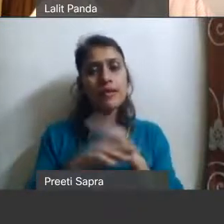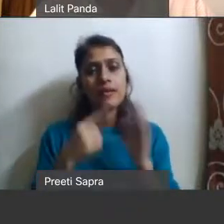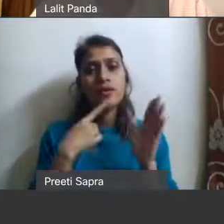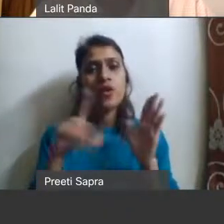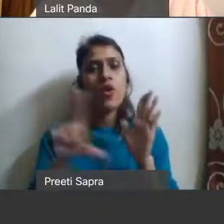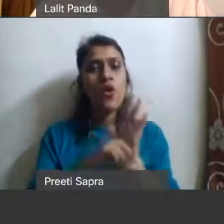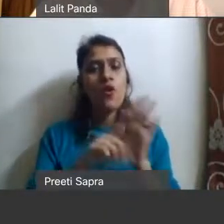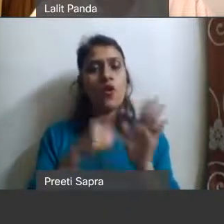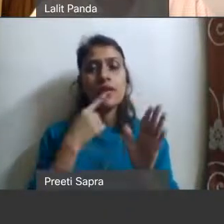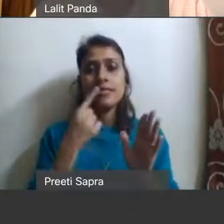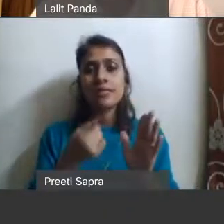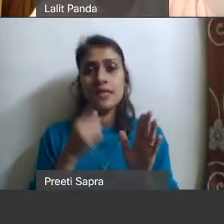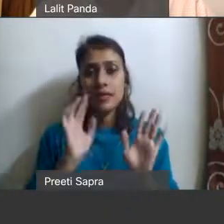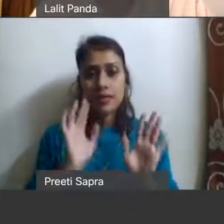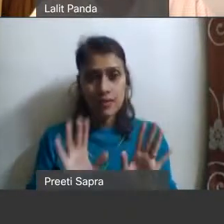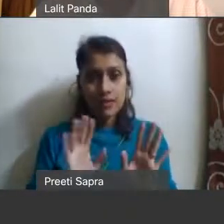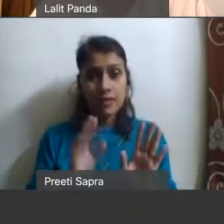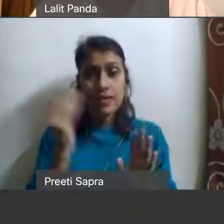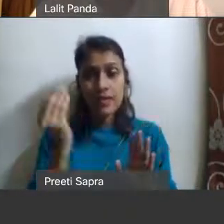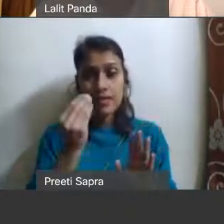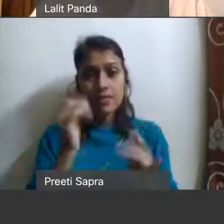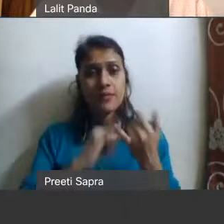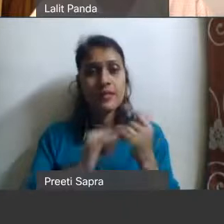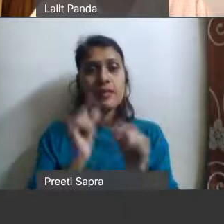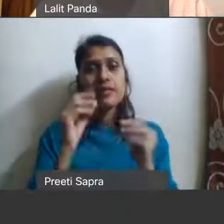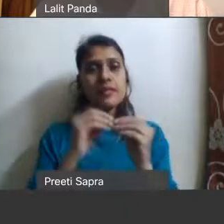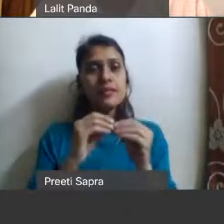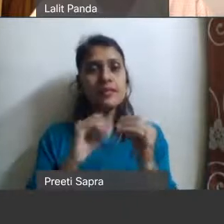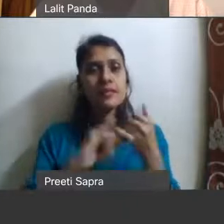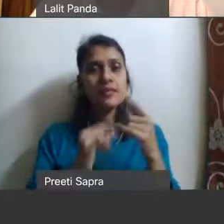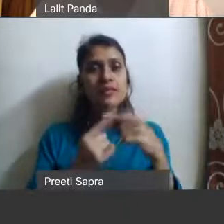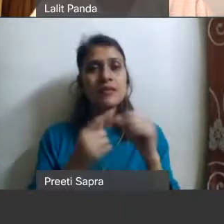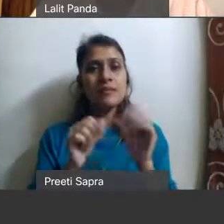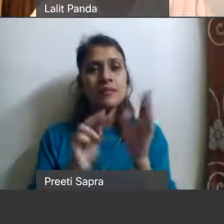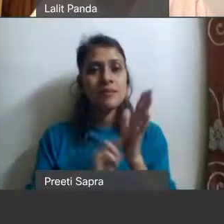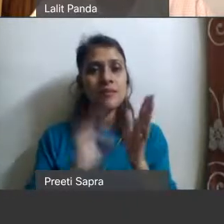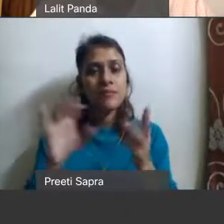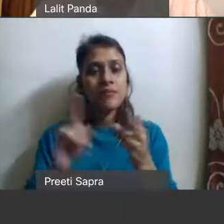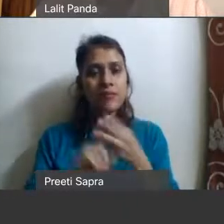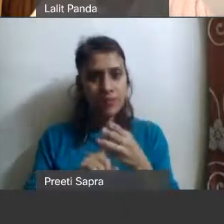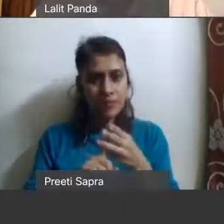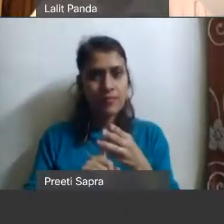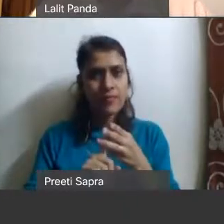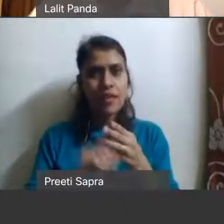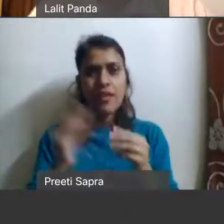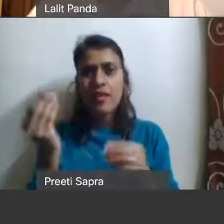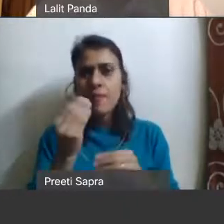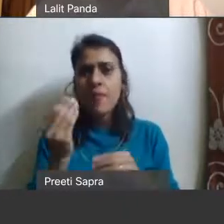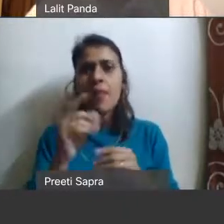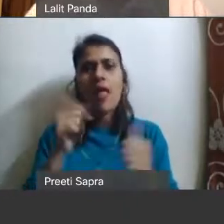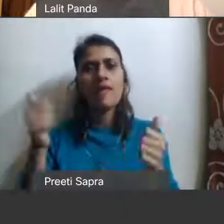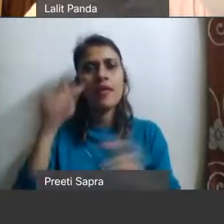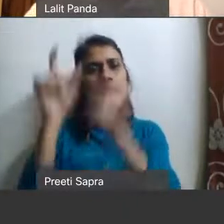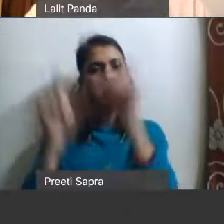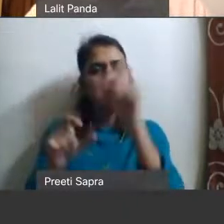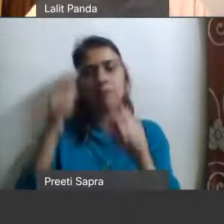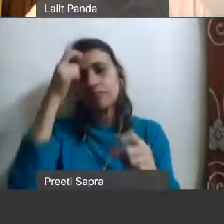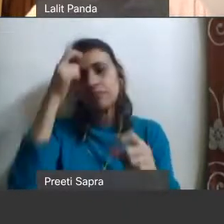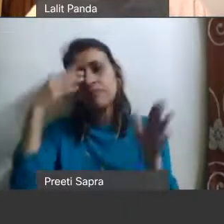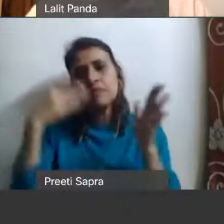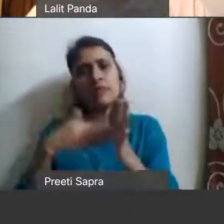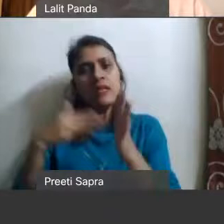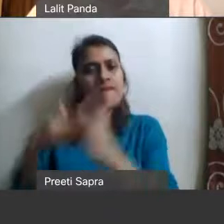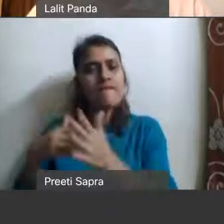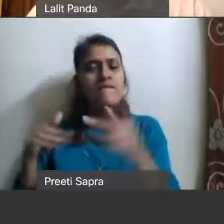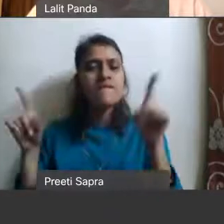wants to ameliorate, then the substance of that persecution and how that persecution may be something which other people have also faced becomes relevant